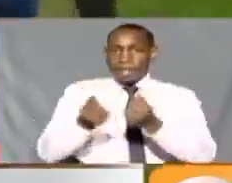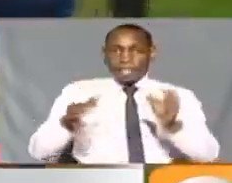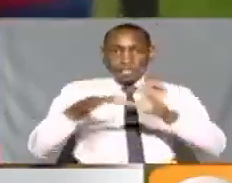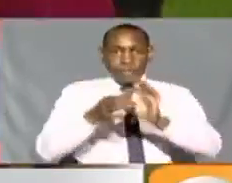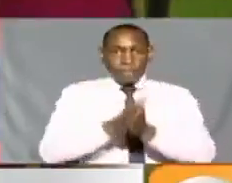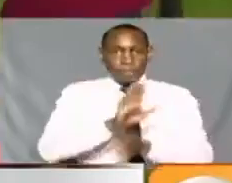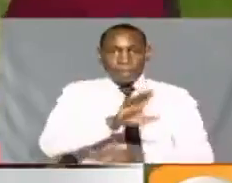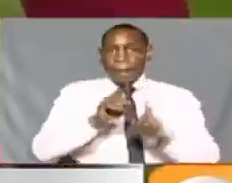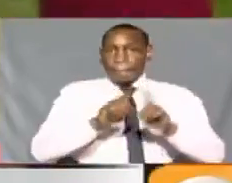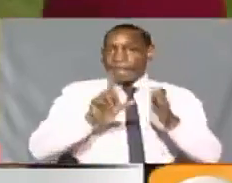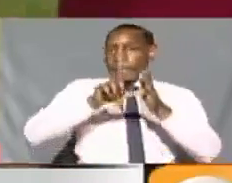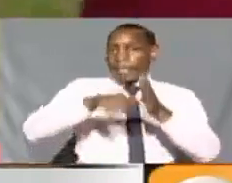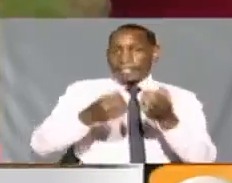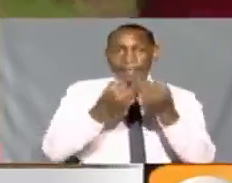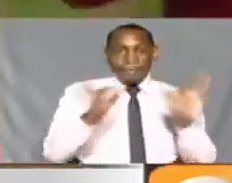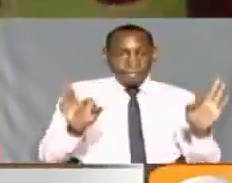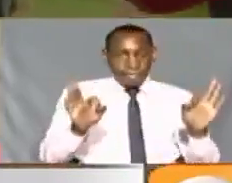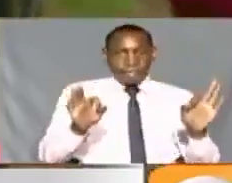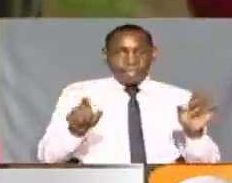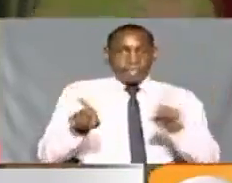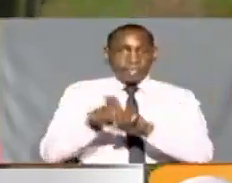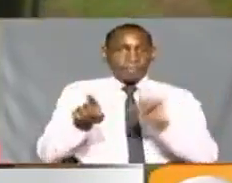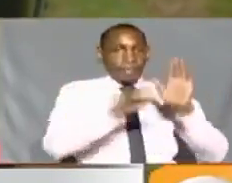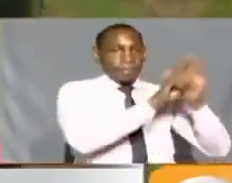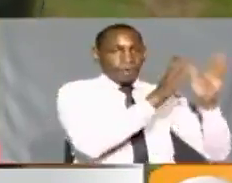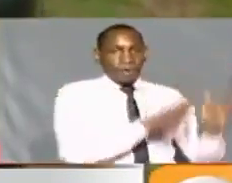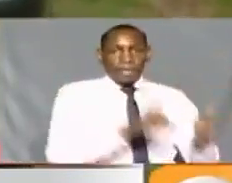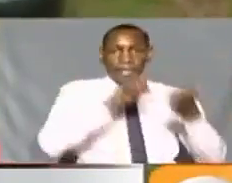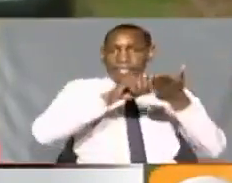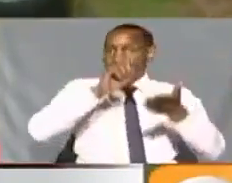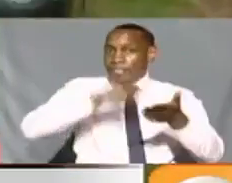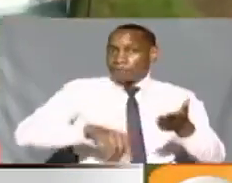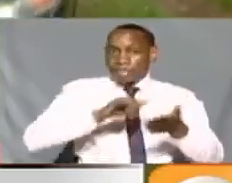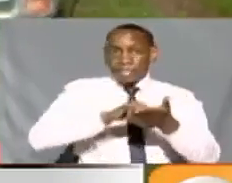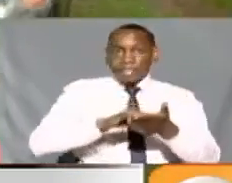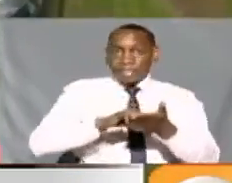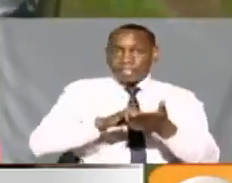him. Though he was later released, his lawyer, Brian Hayemba, insists